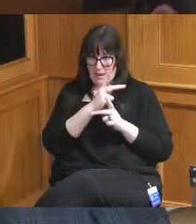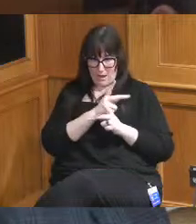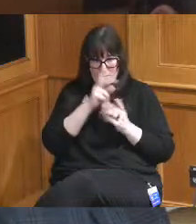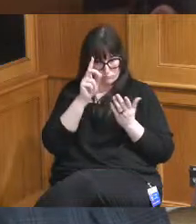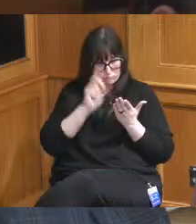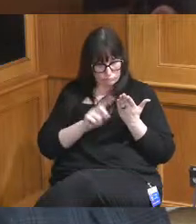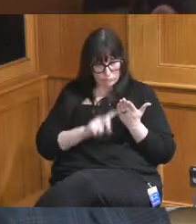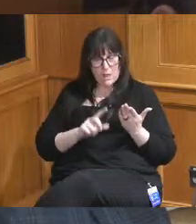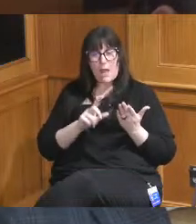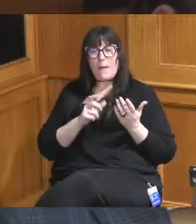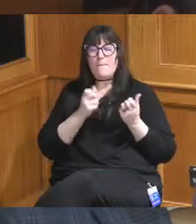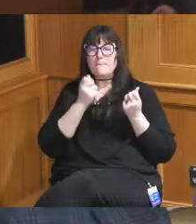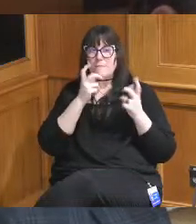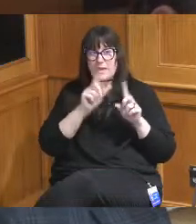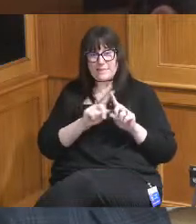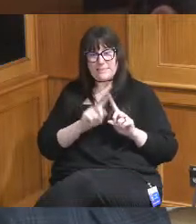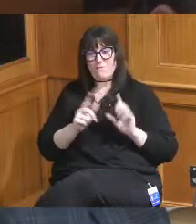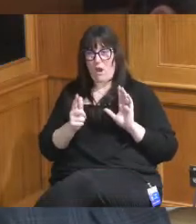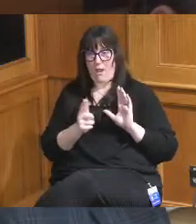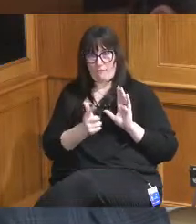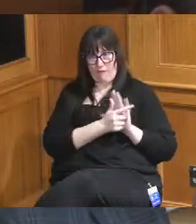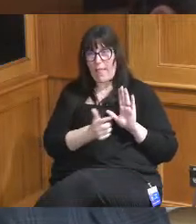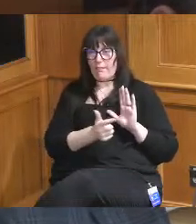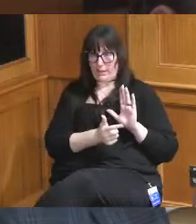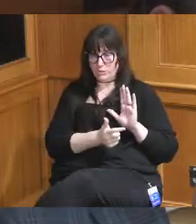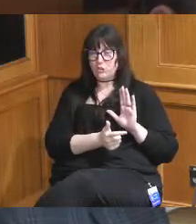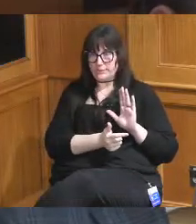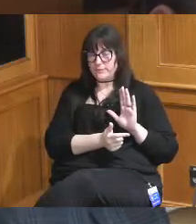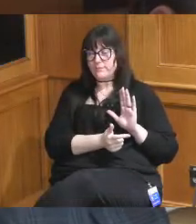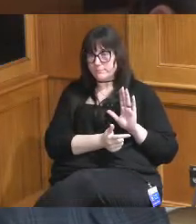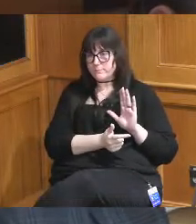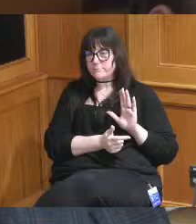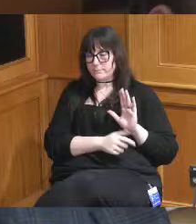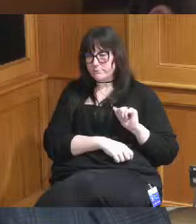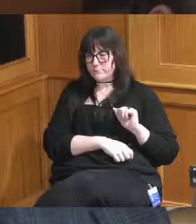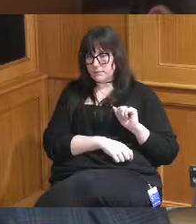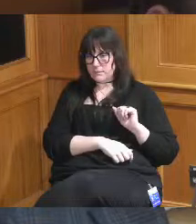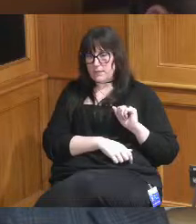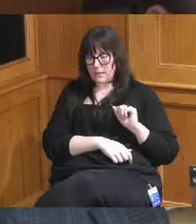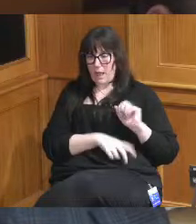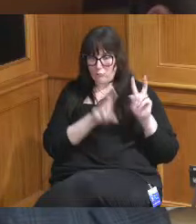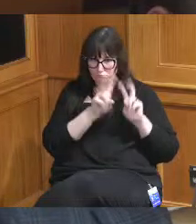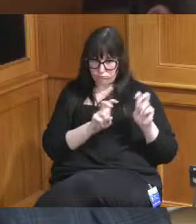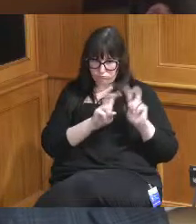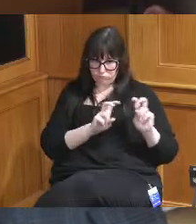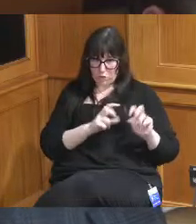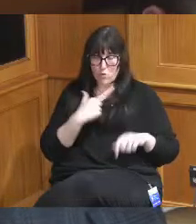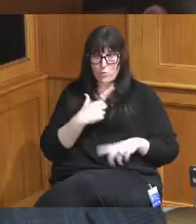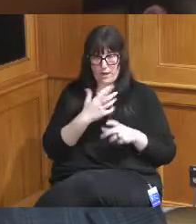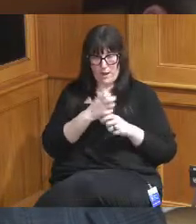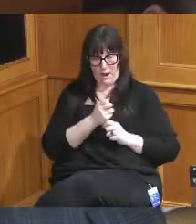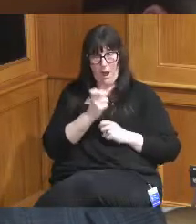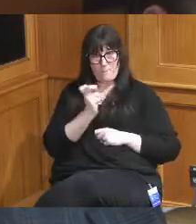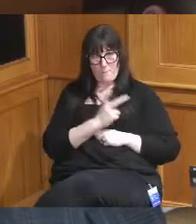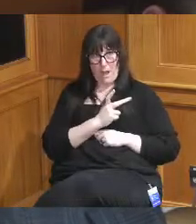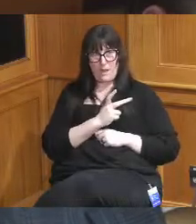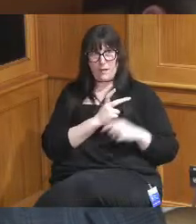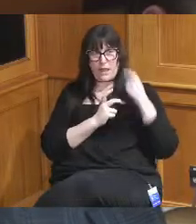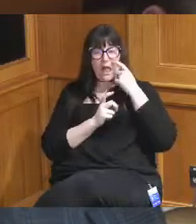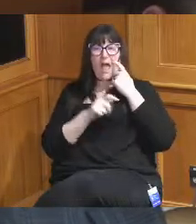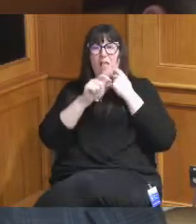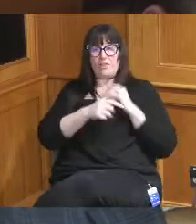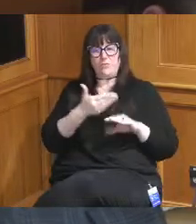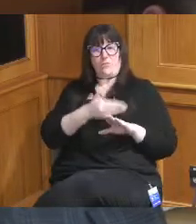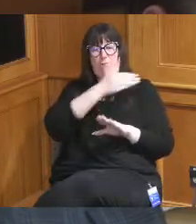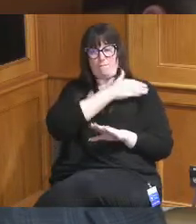Revised Code potential ORC violations. He went into all of these codes. We received back from the process, and this was before